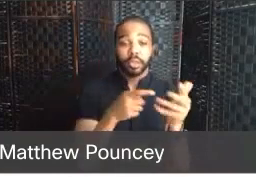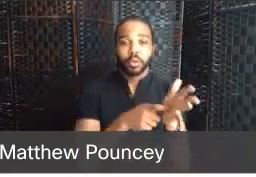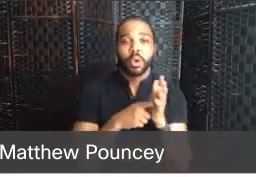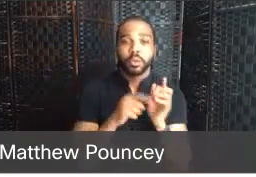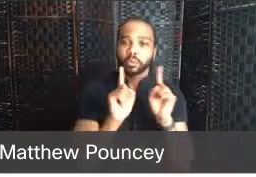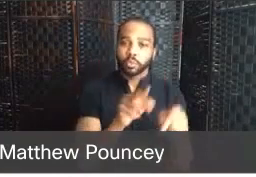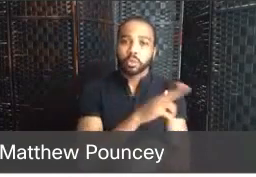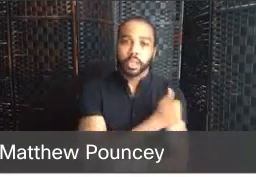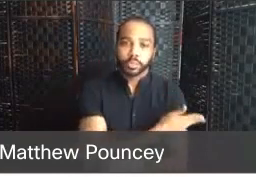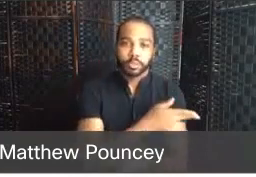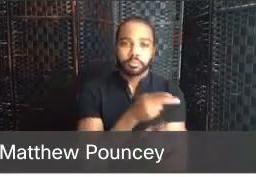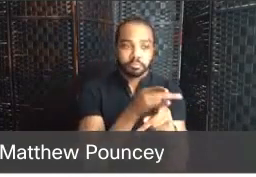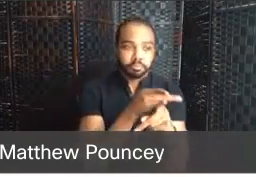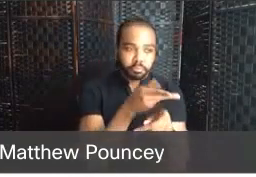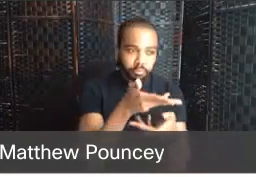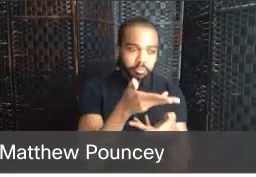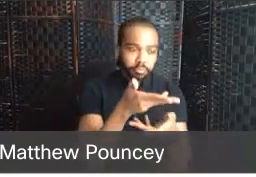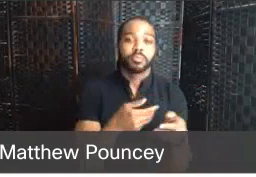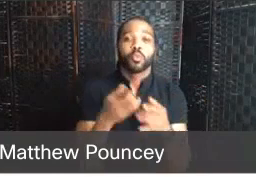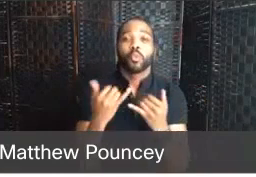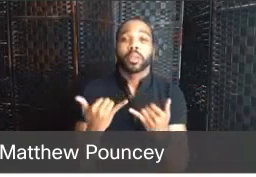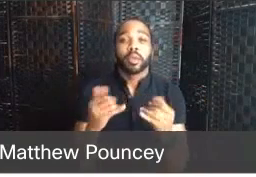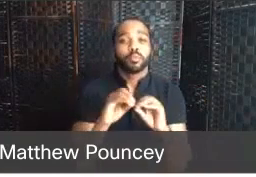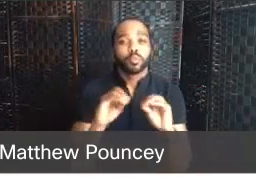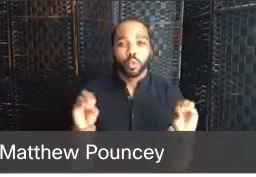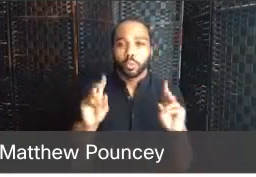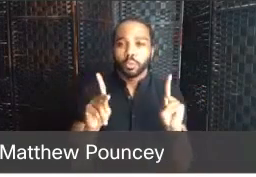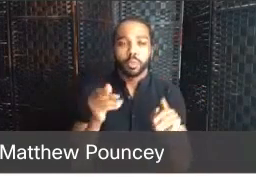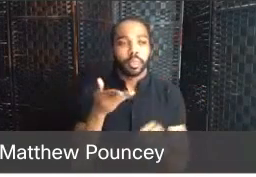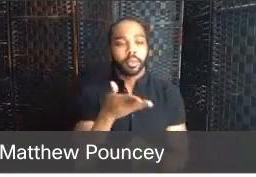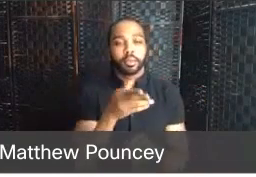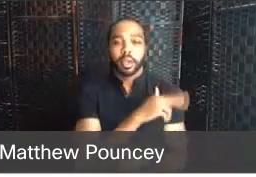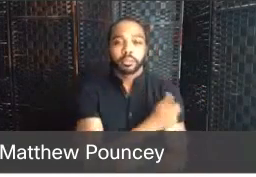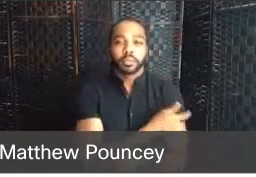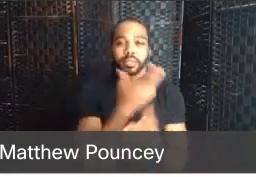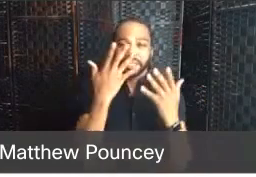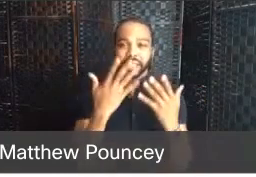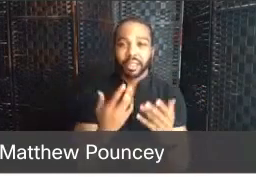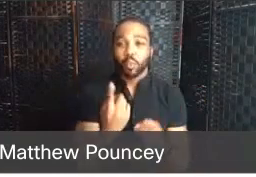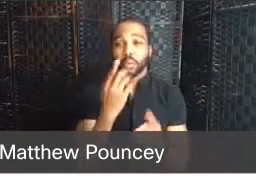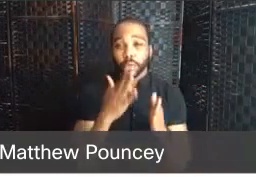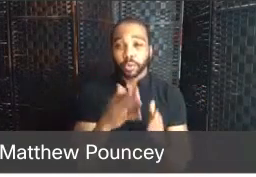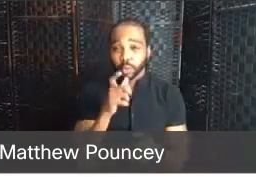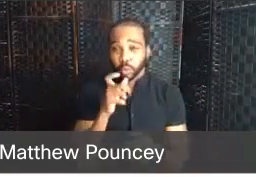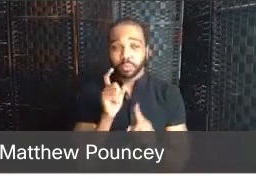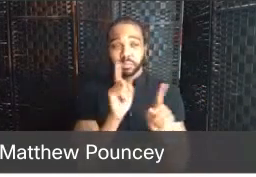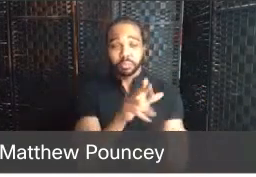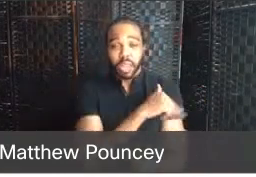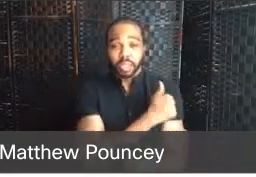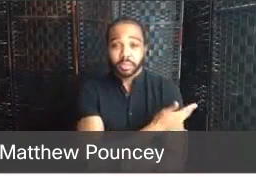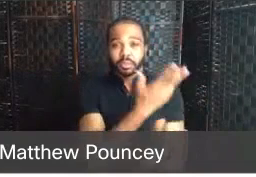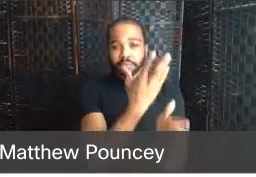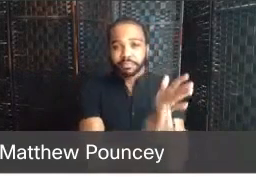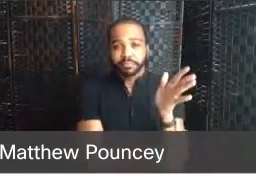care. There are currently no people in the hospital. Sadly, one of the people who required inpatient care